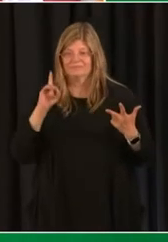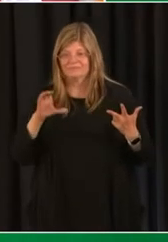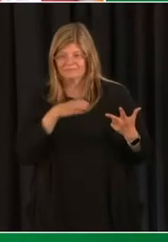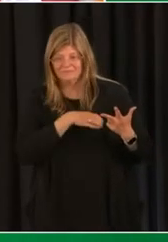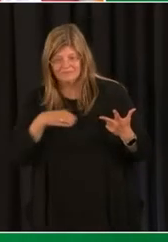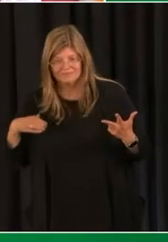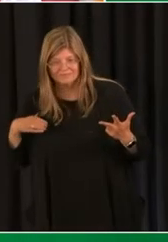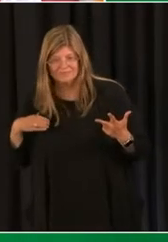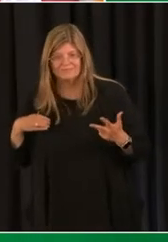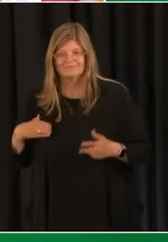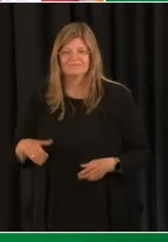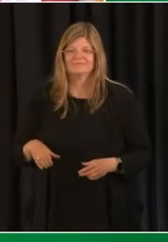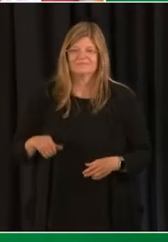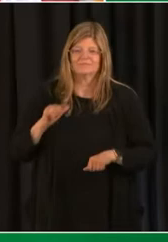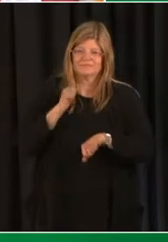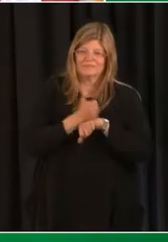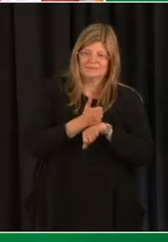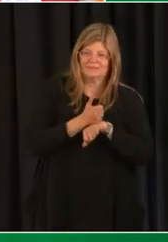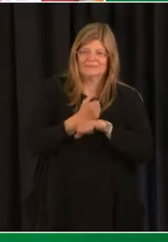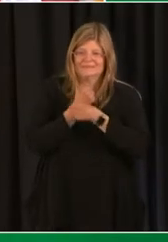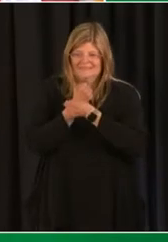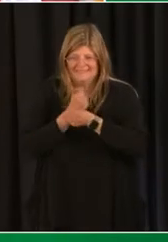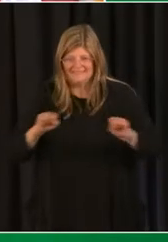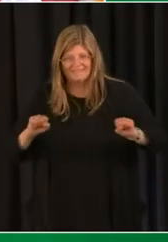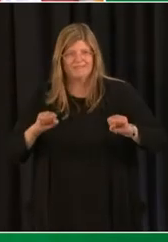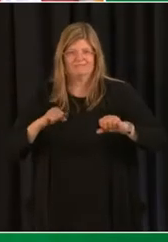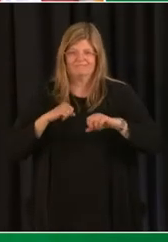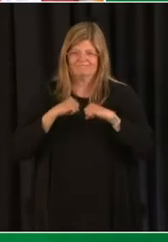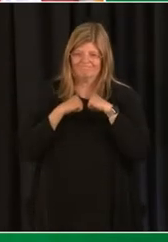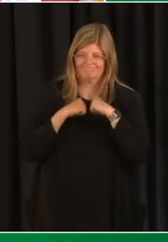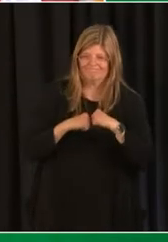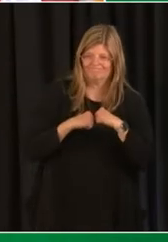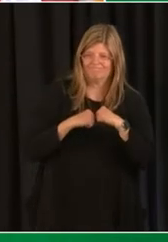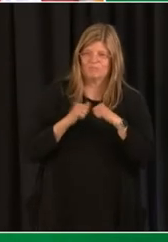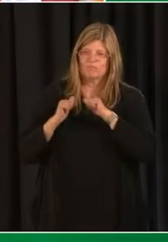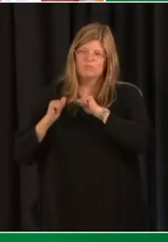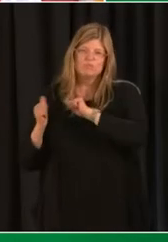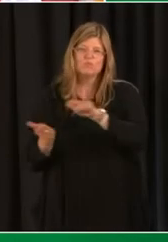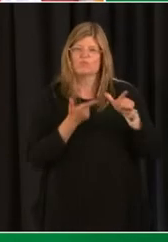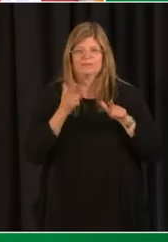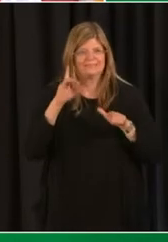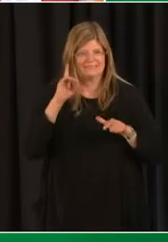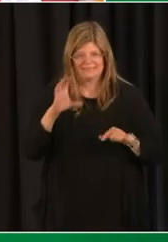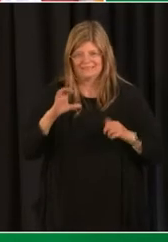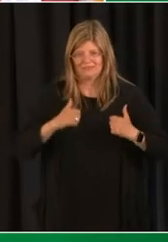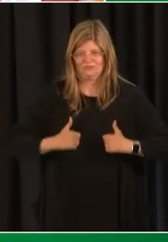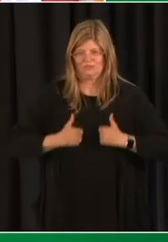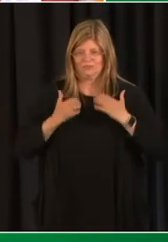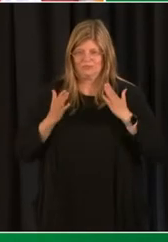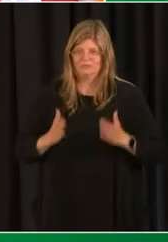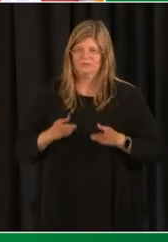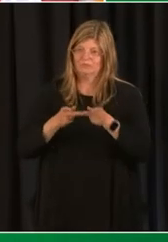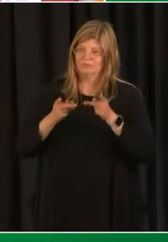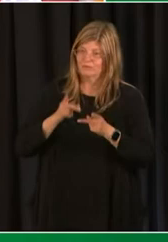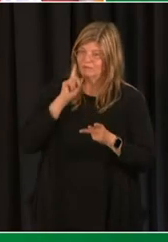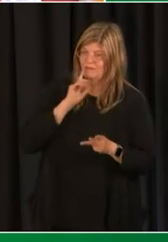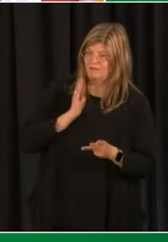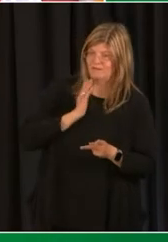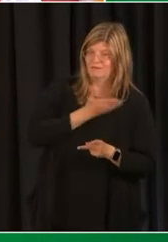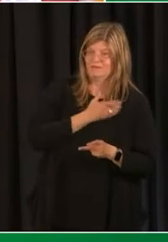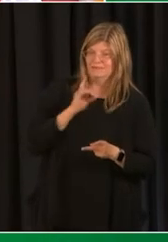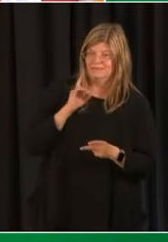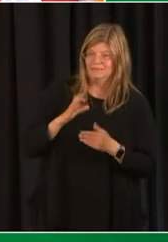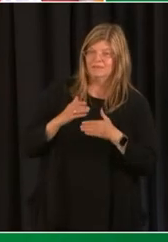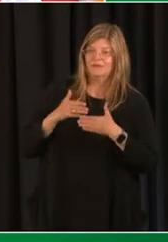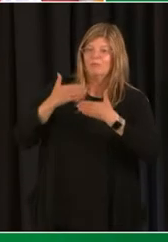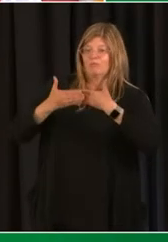putting guardrails in place, protecting DC residents from collateral damage, and positioning our city for